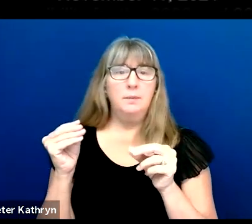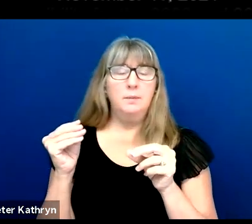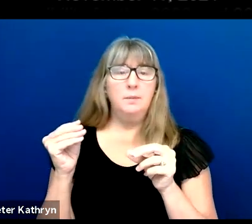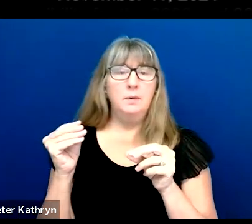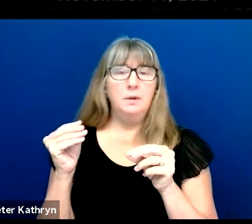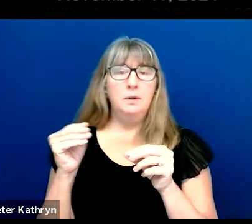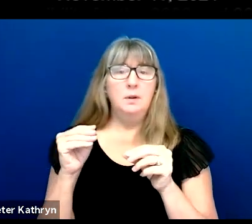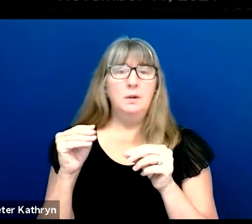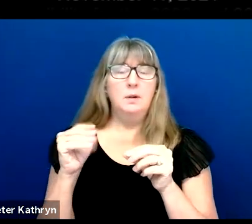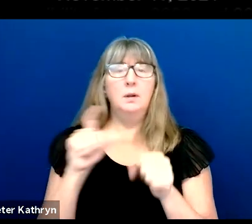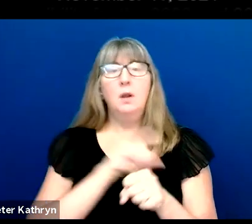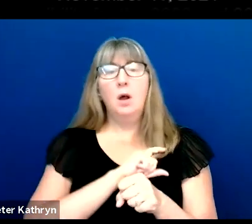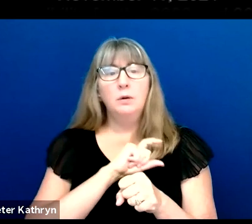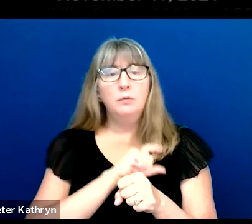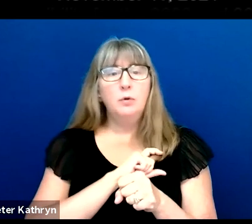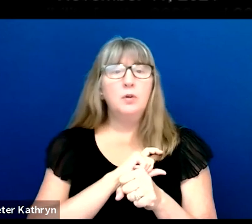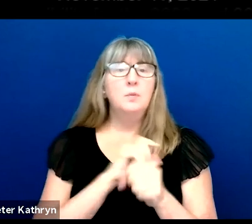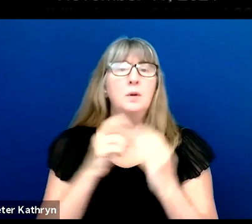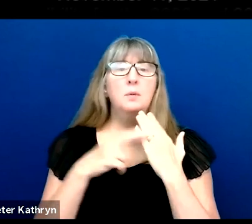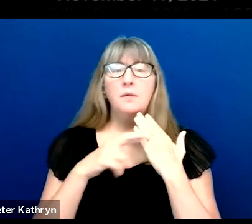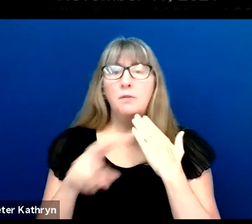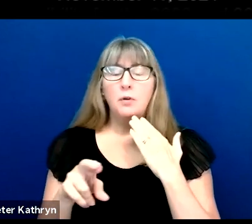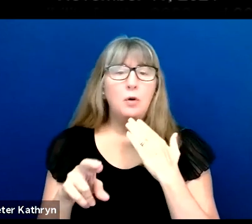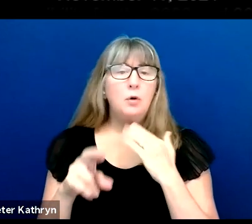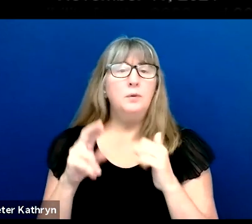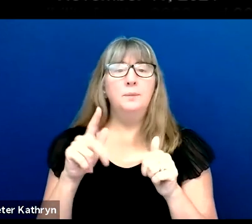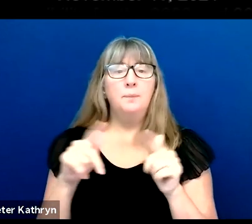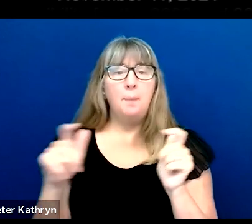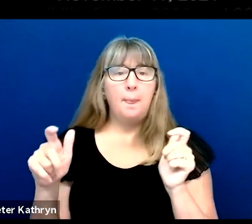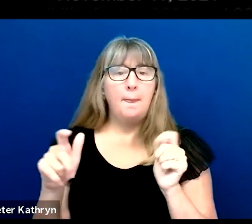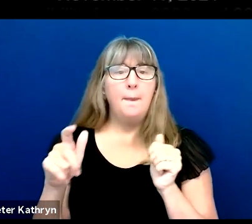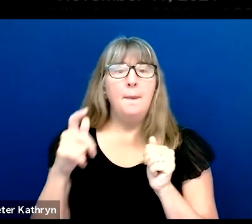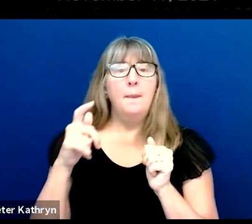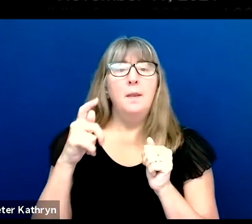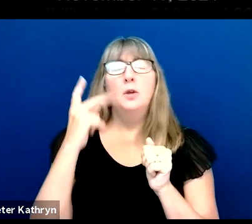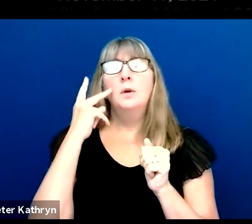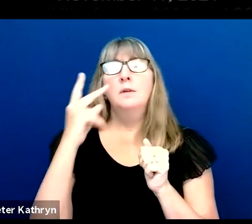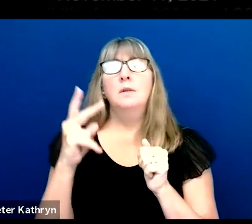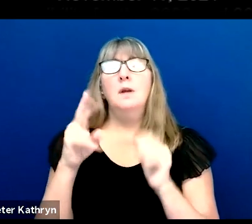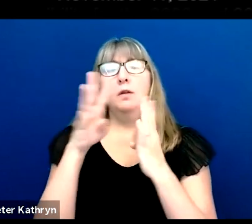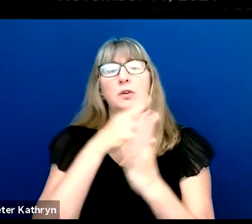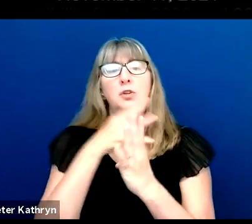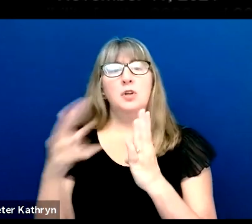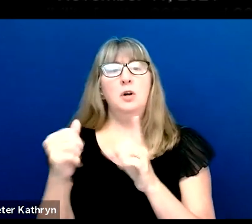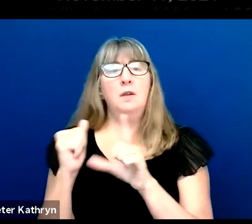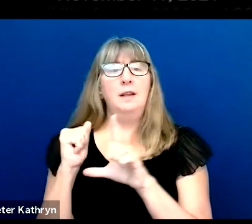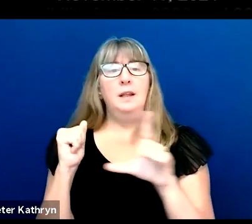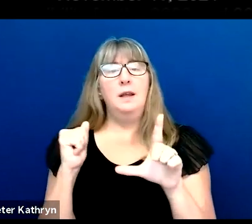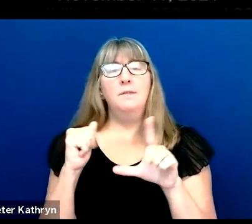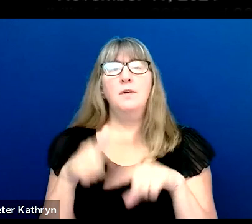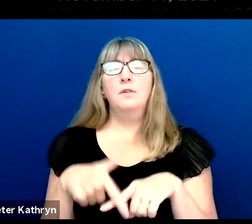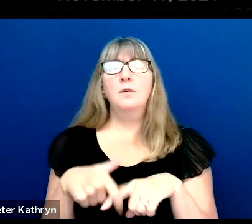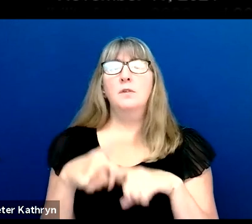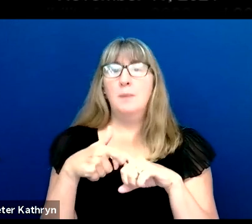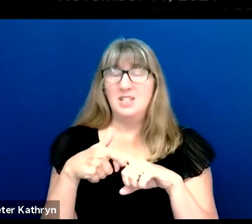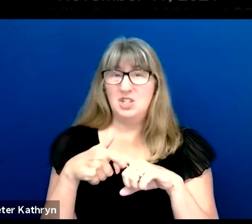law enforcement referrals. If you see on the left chart, the suspension ratio, you have rates